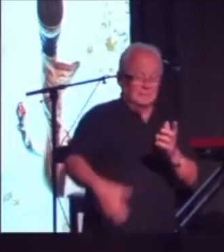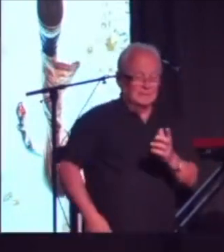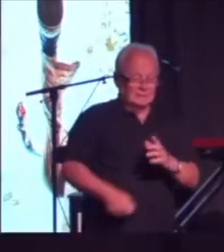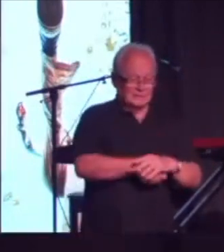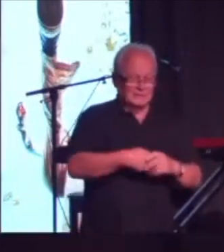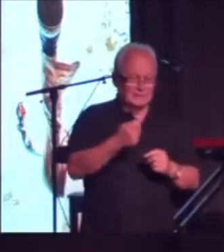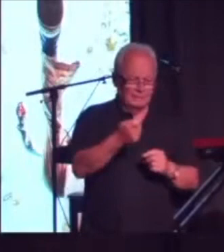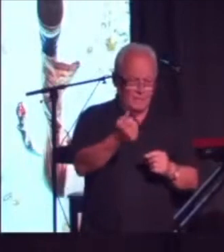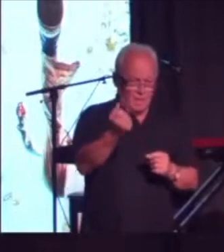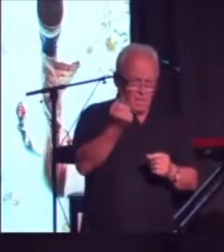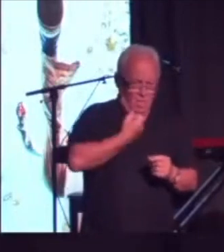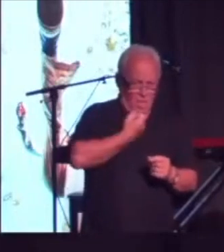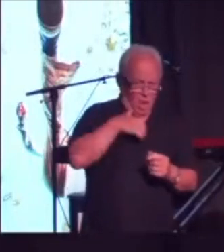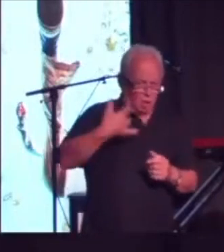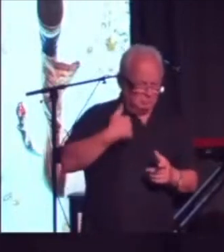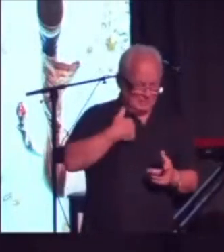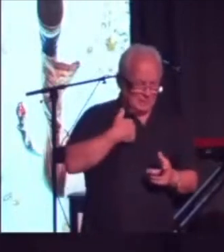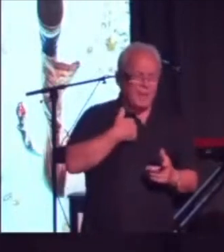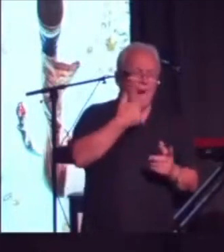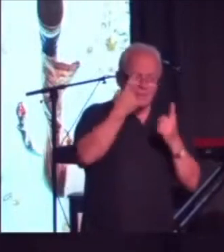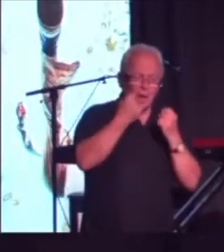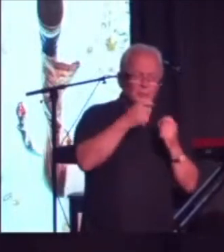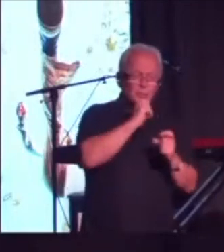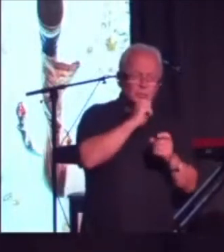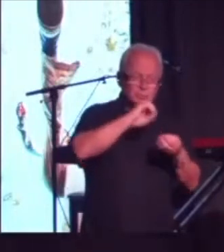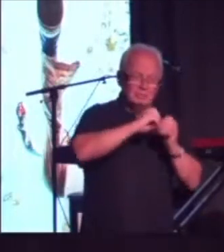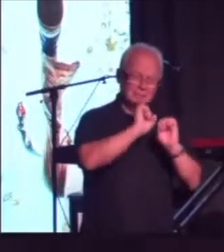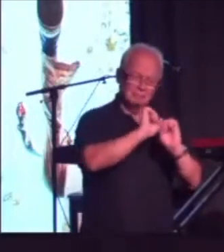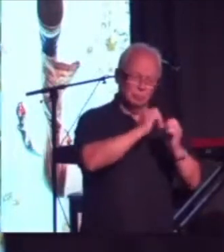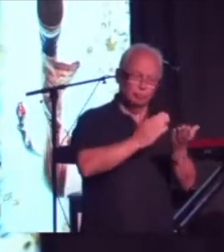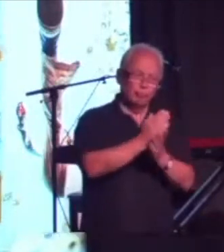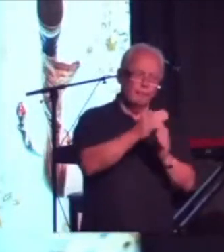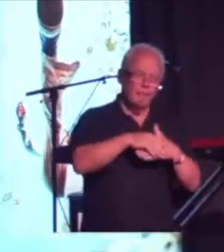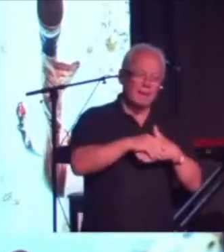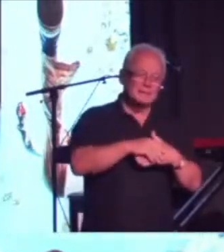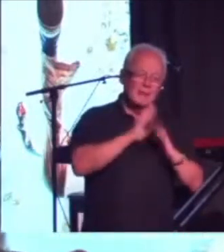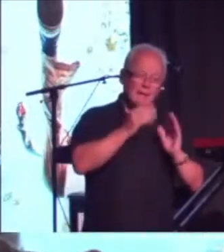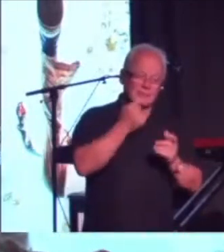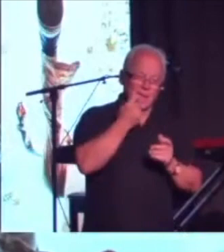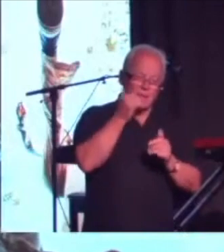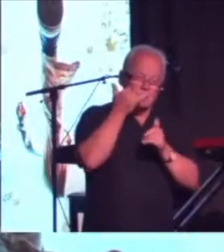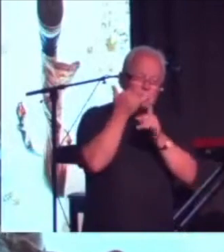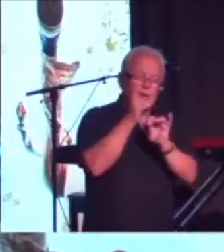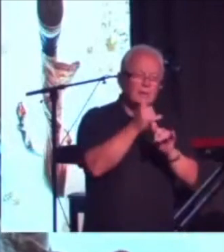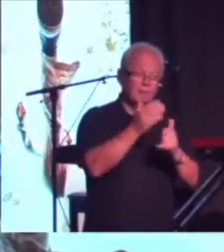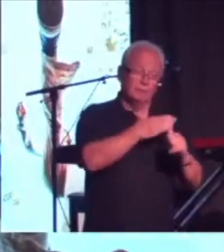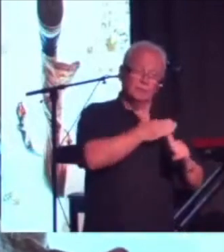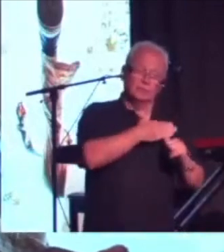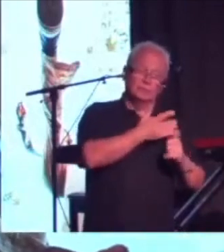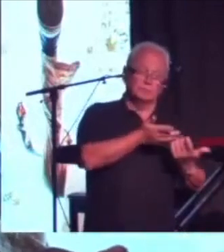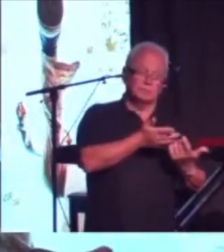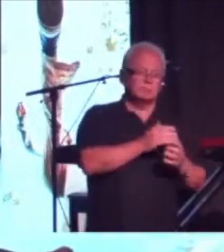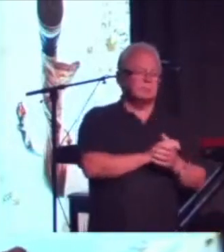knife. Be careful who you let cut you. Here's the third trait, really quickly, of a biblical friend. Honesty, consistency. Worship